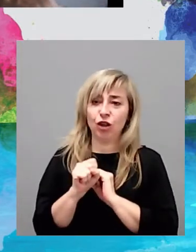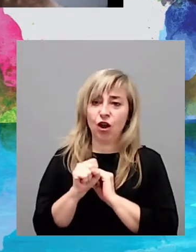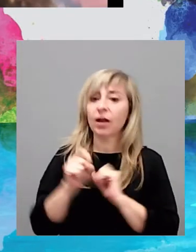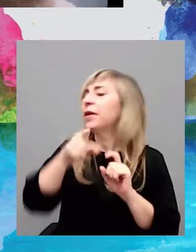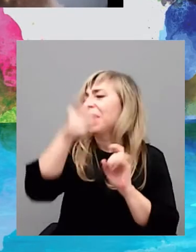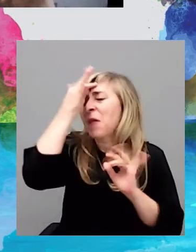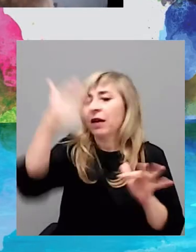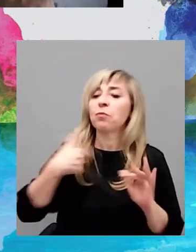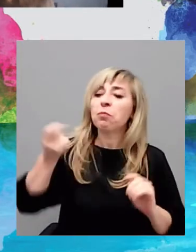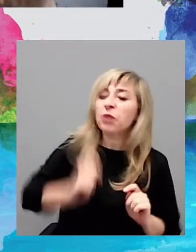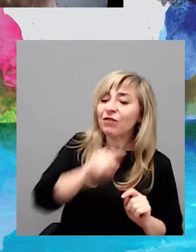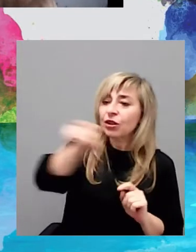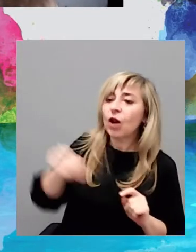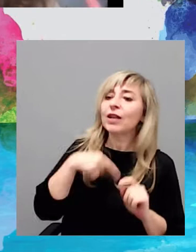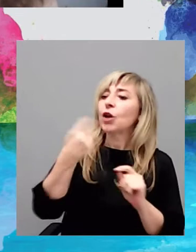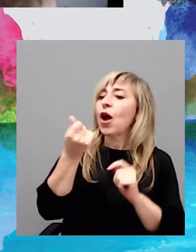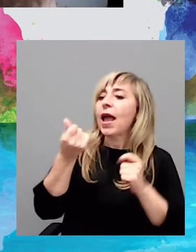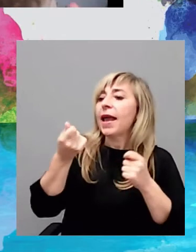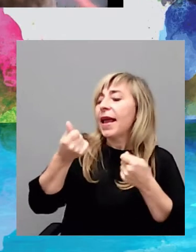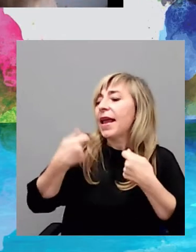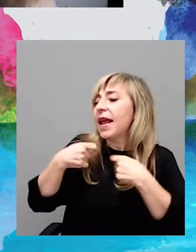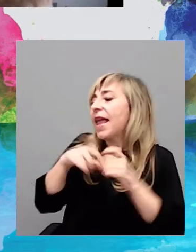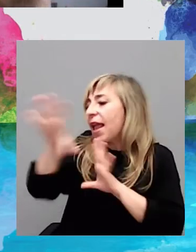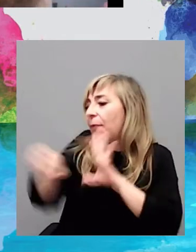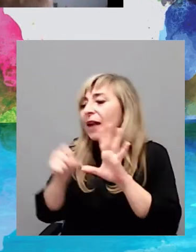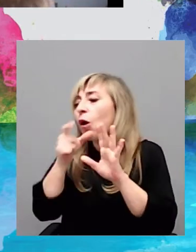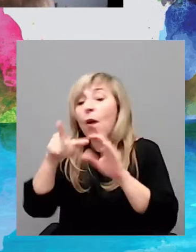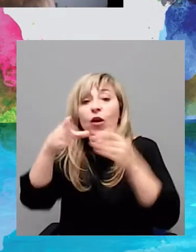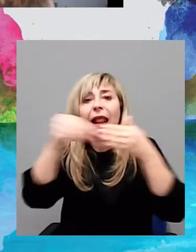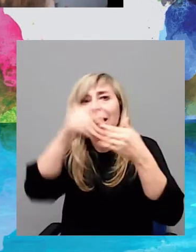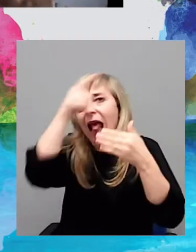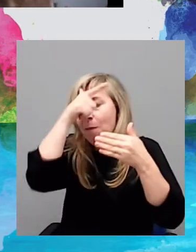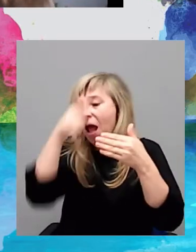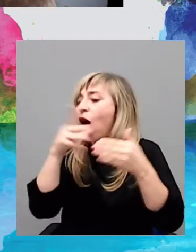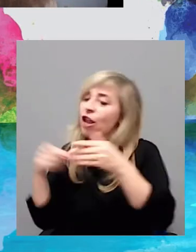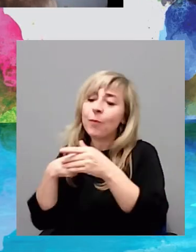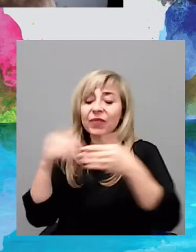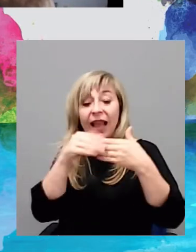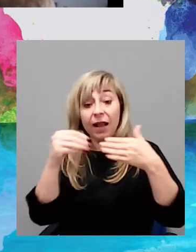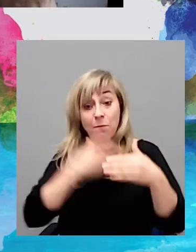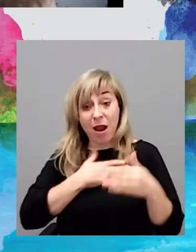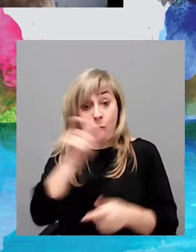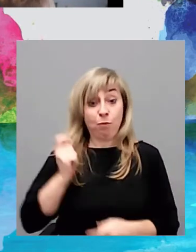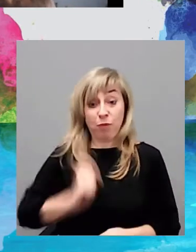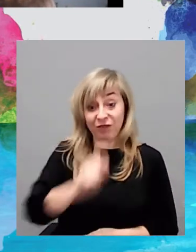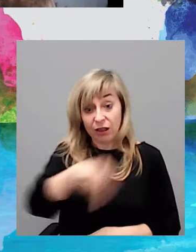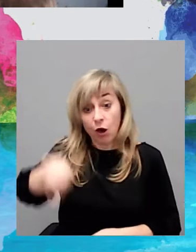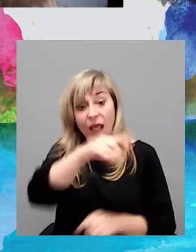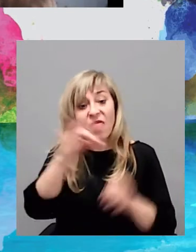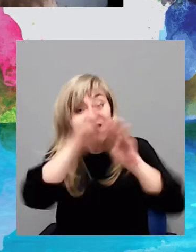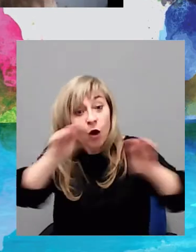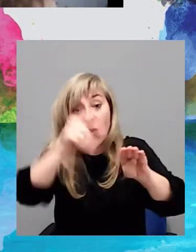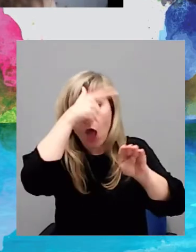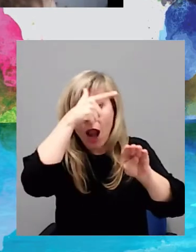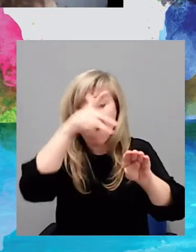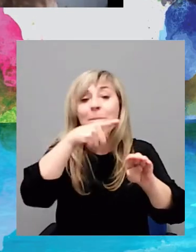language for our professionals because German tourists are coming. This is other types of customers. They will also have to